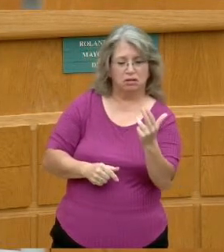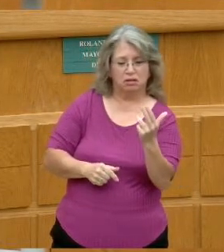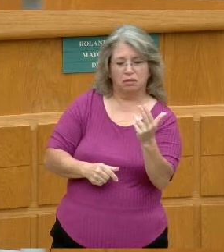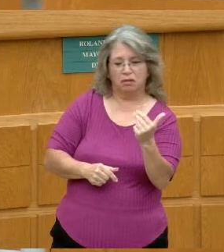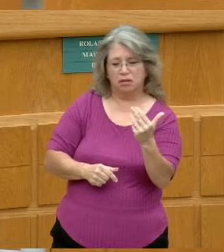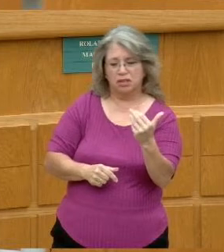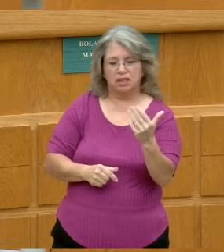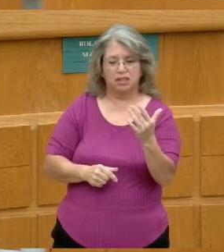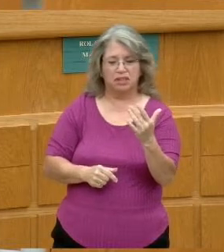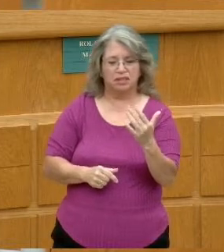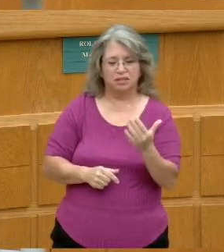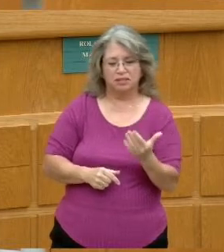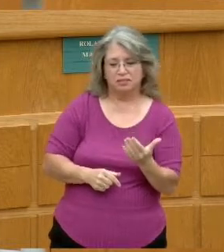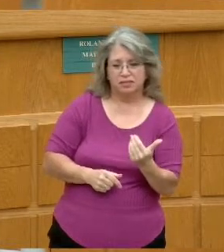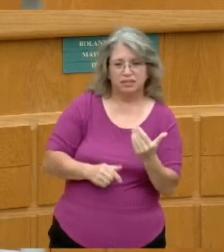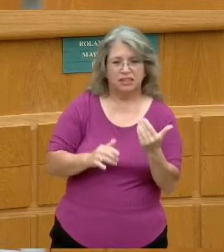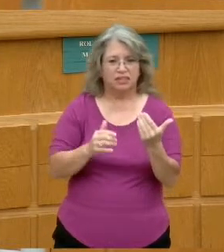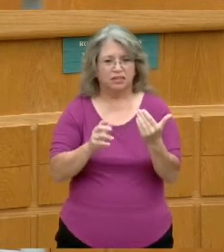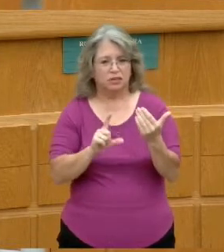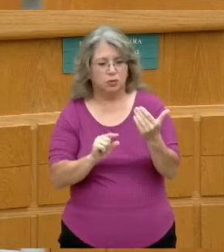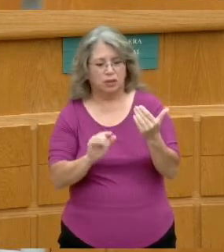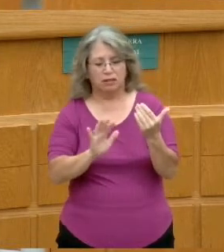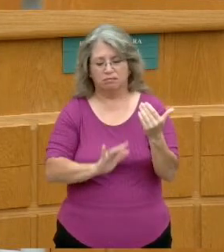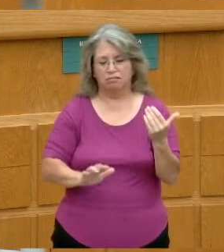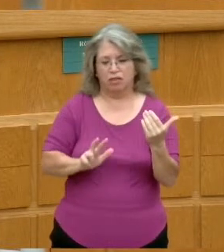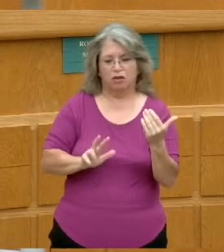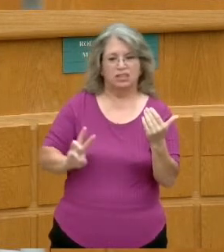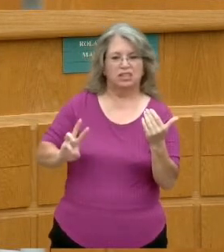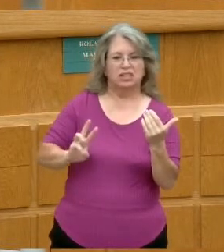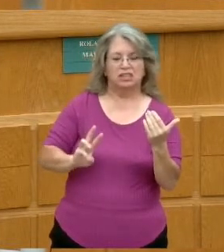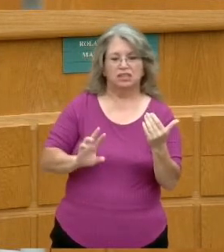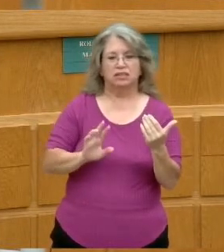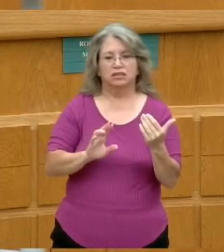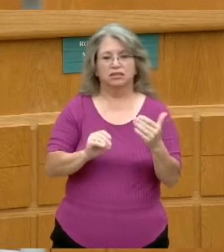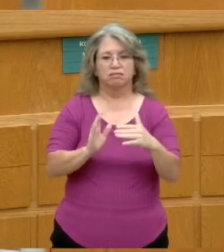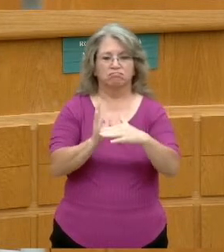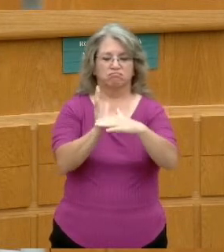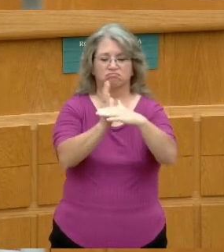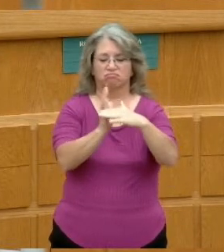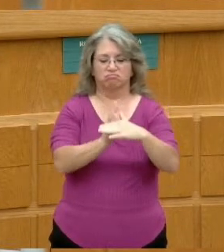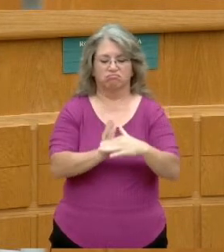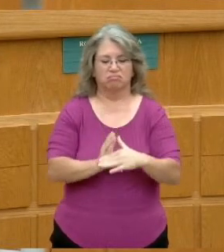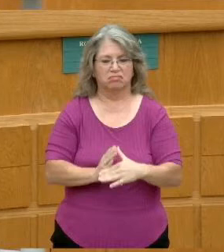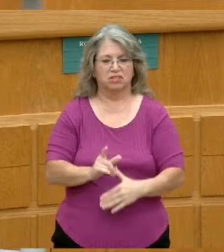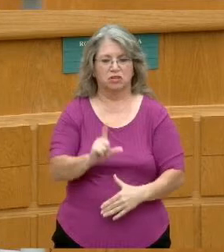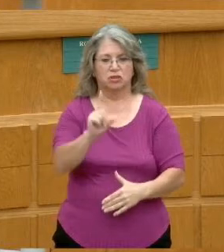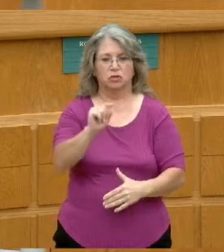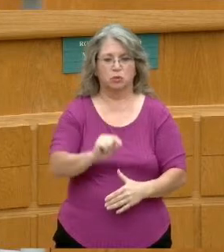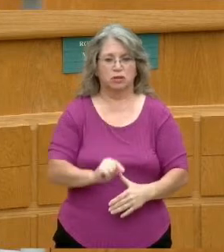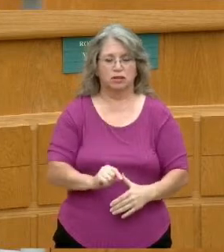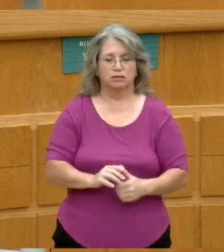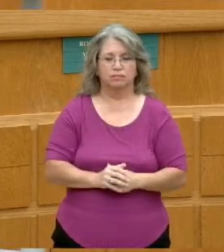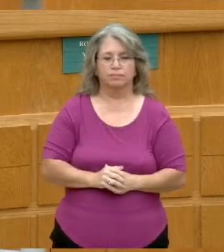26, but the mid-ranges are in the 20s for those other age